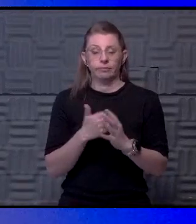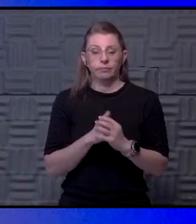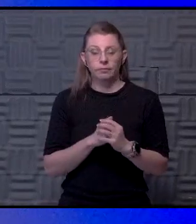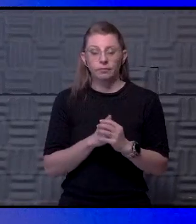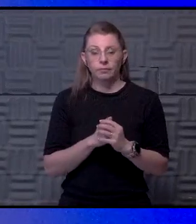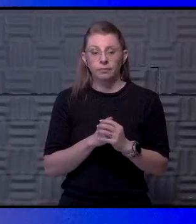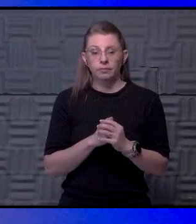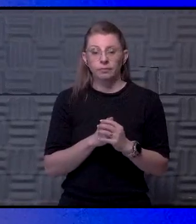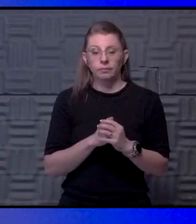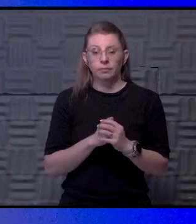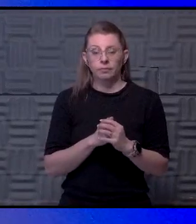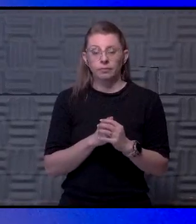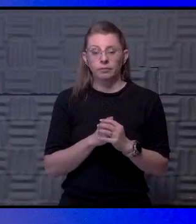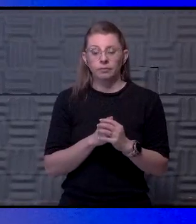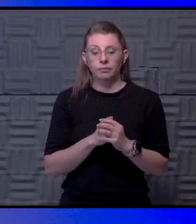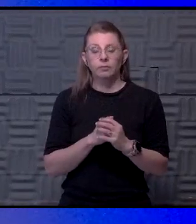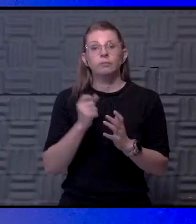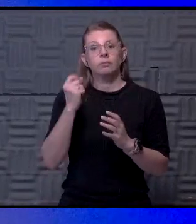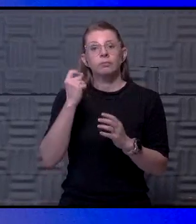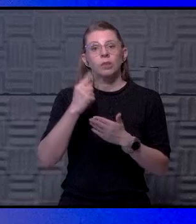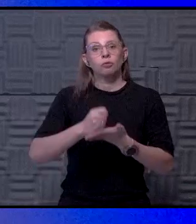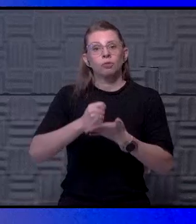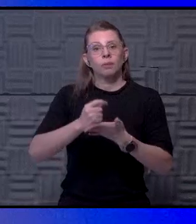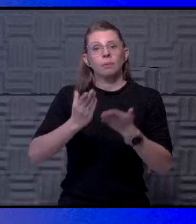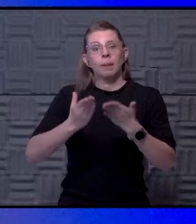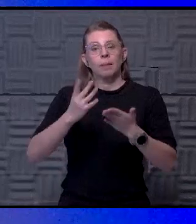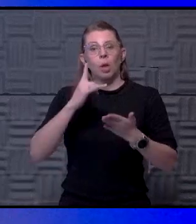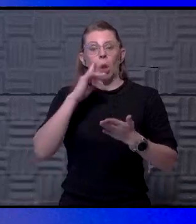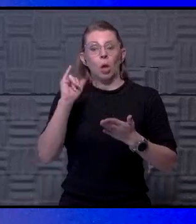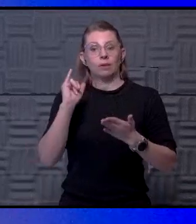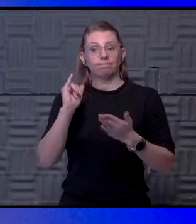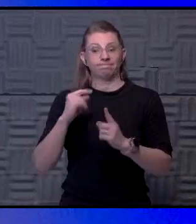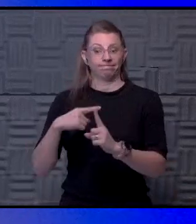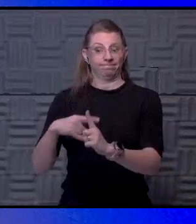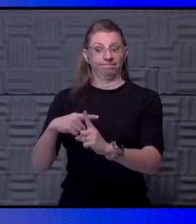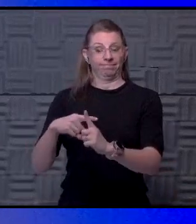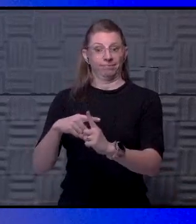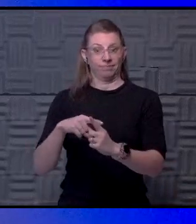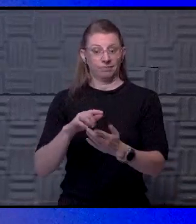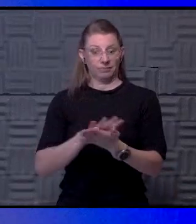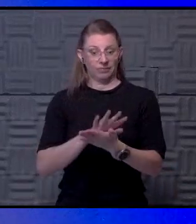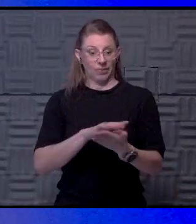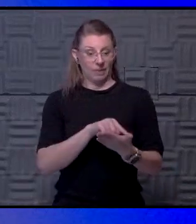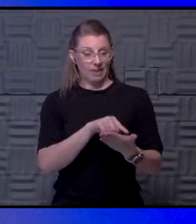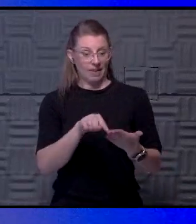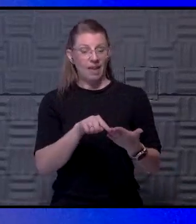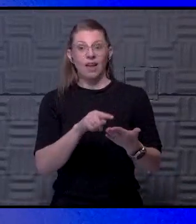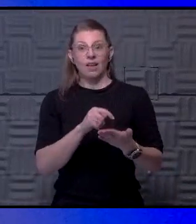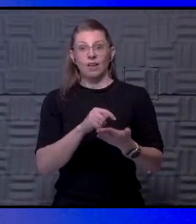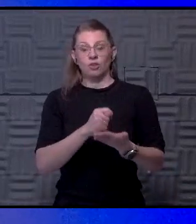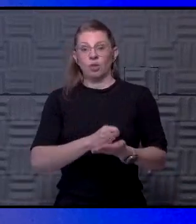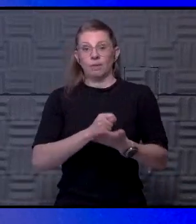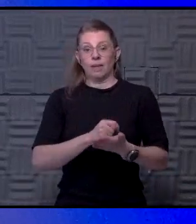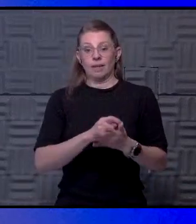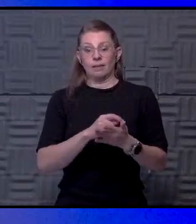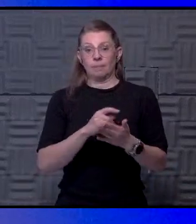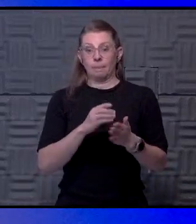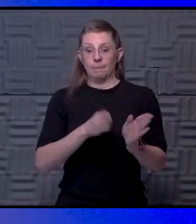even though the treatment may look advantageous on paper on our treatment planning